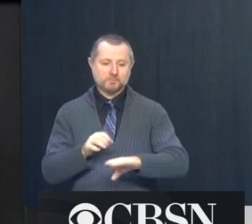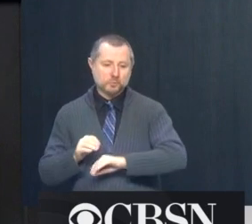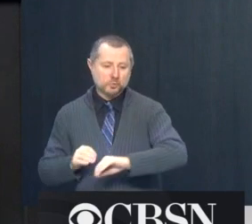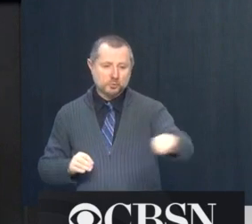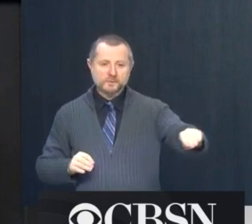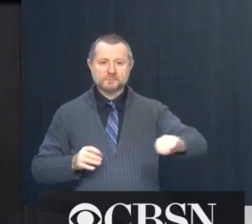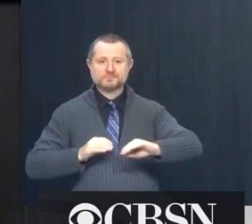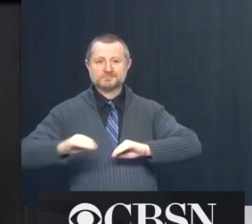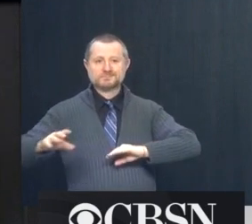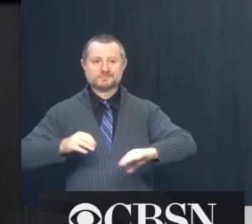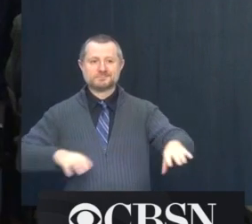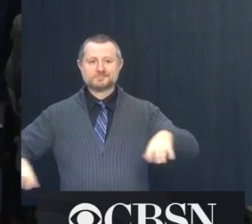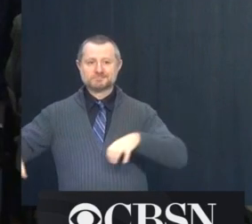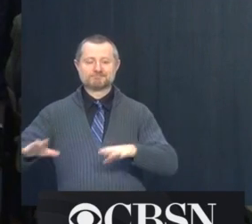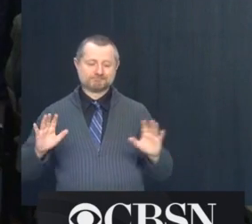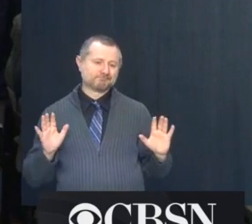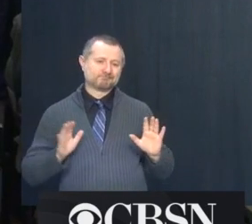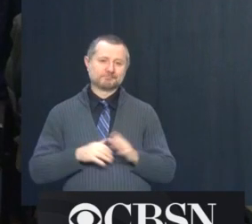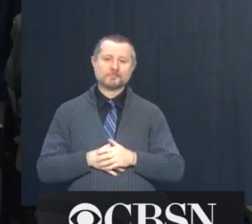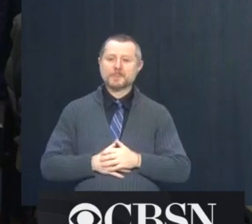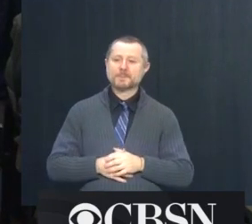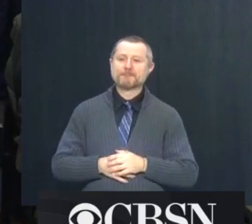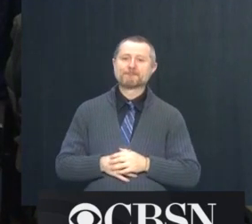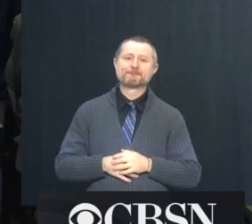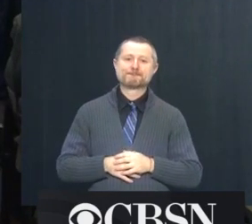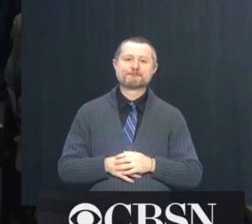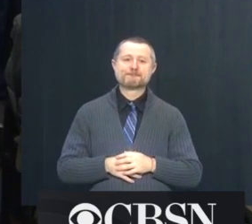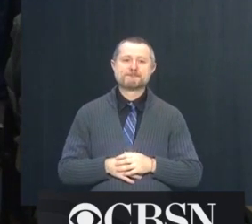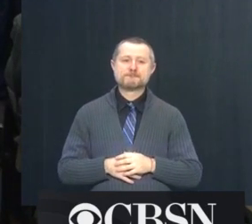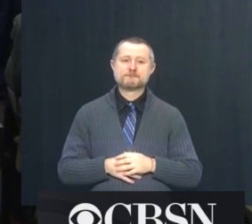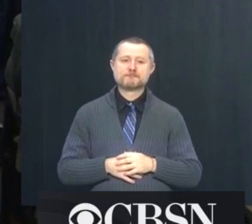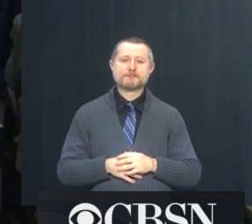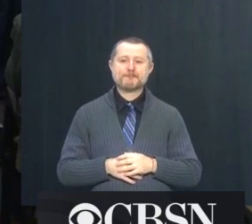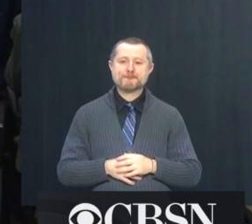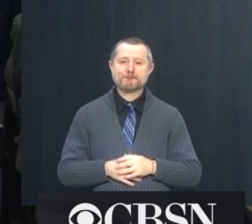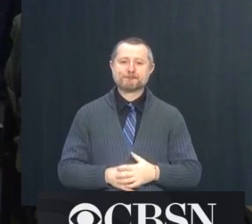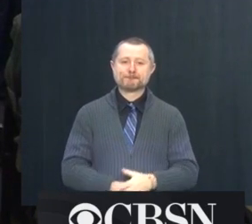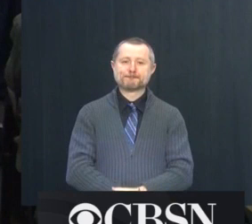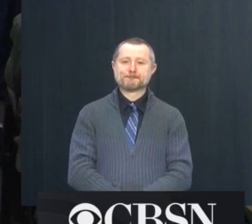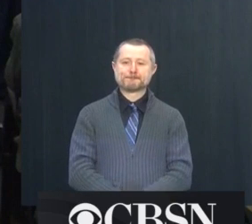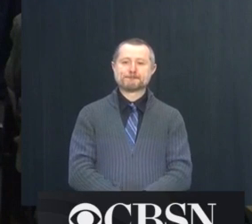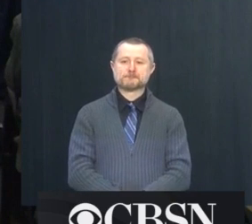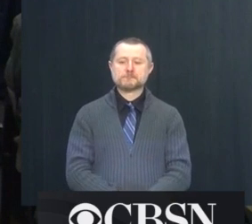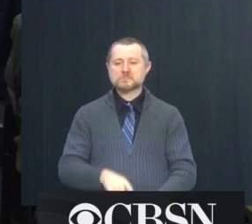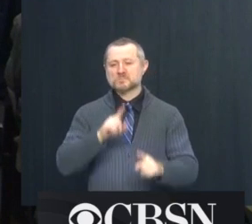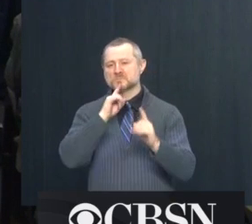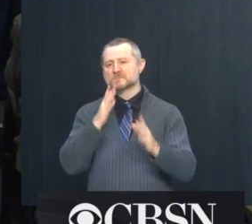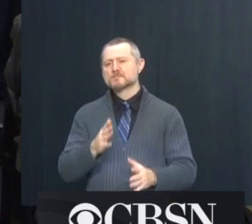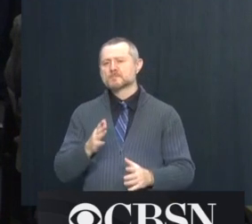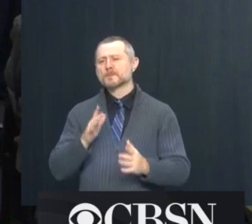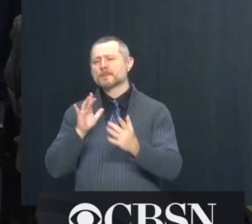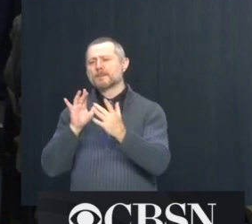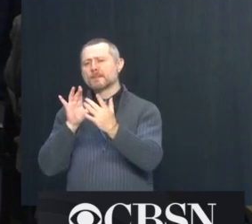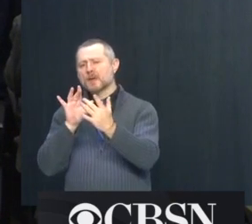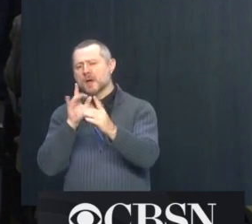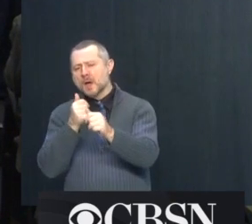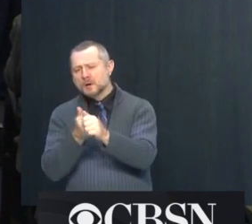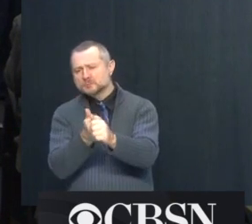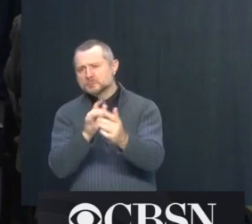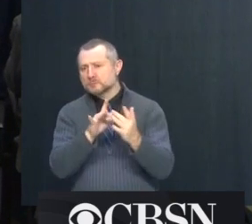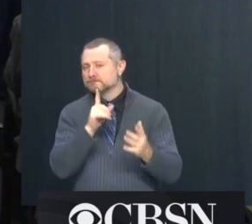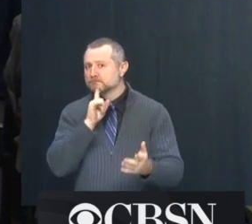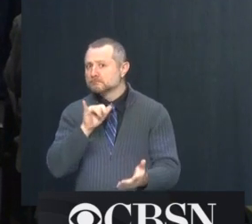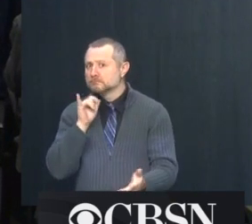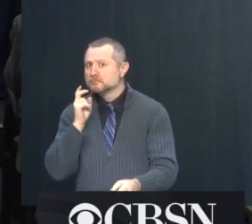surgical conditions as well. Governor, there's been a lot of reporting that contact tracers are struggling to keep up with all the new